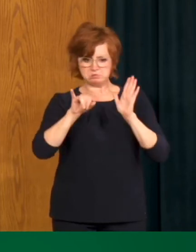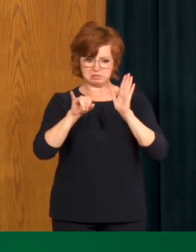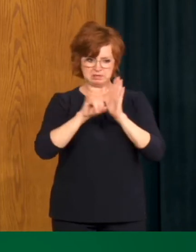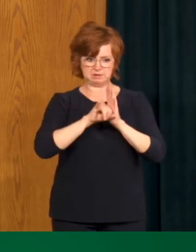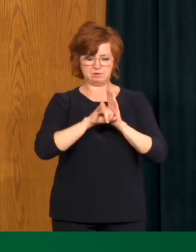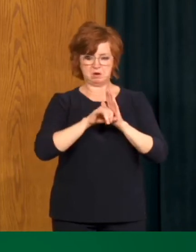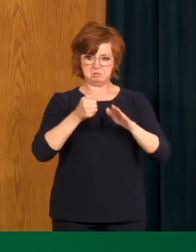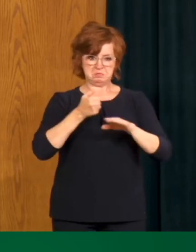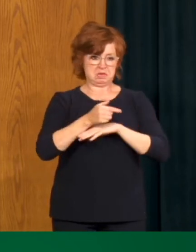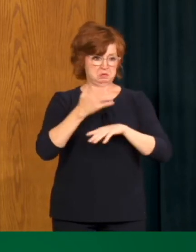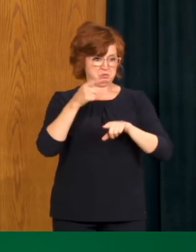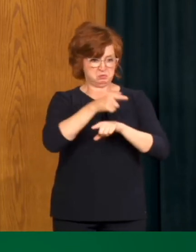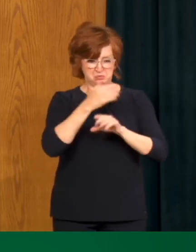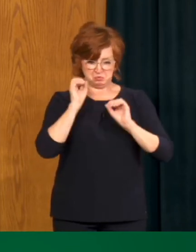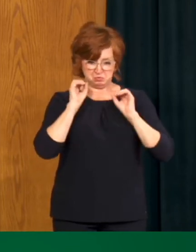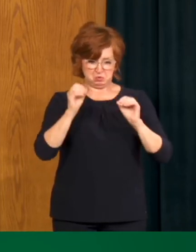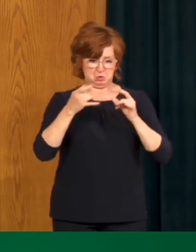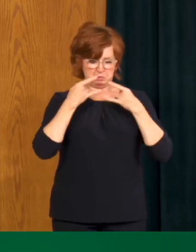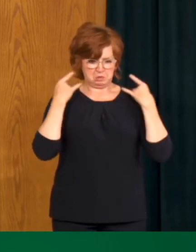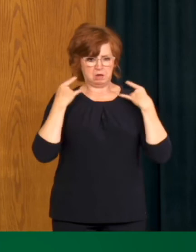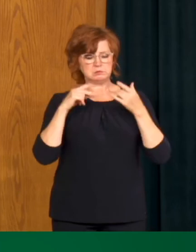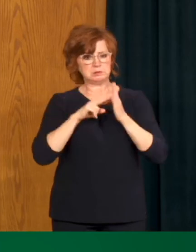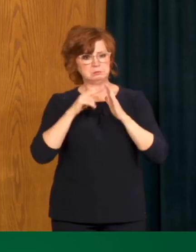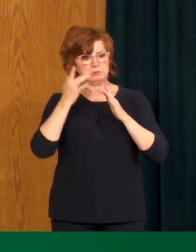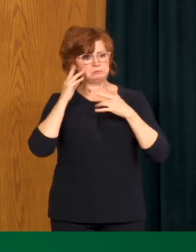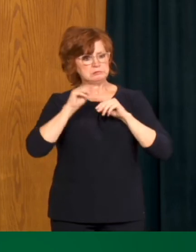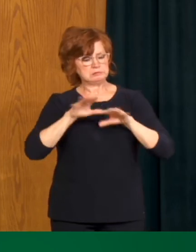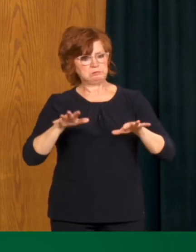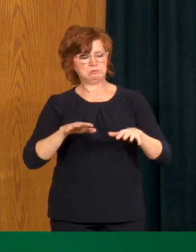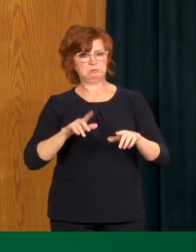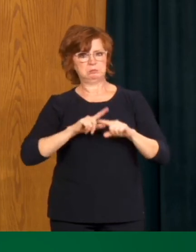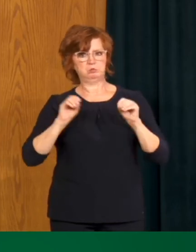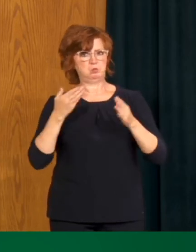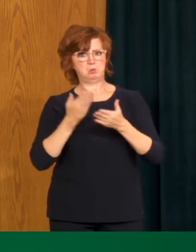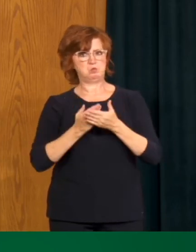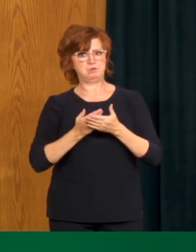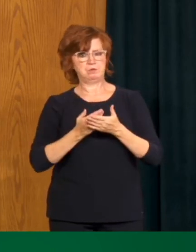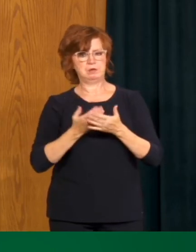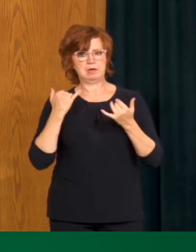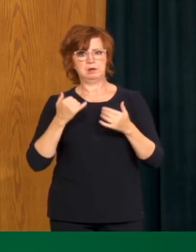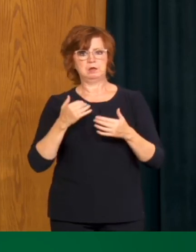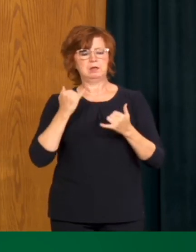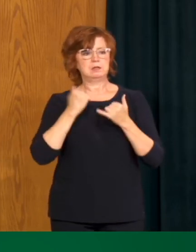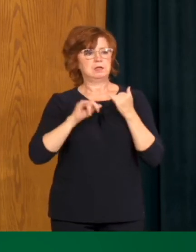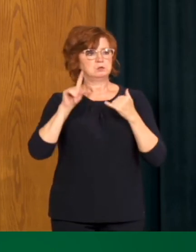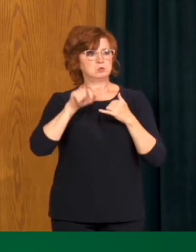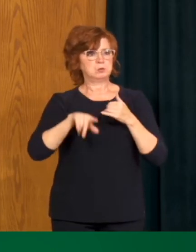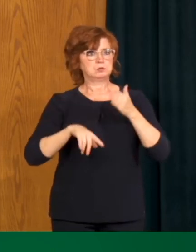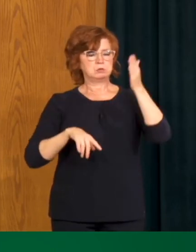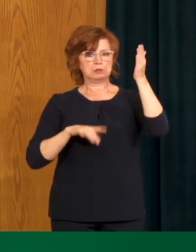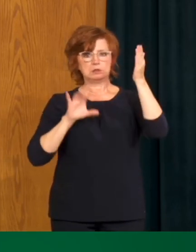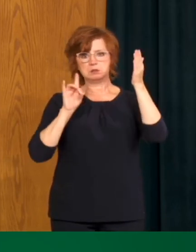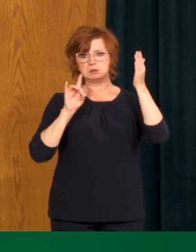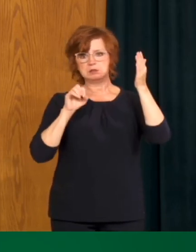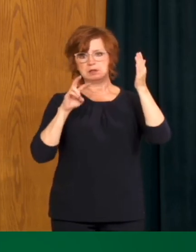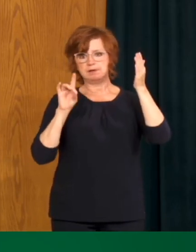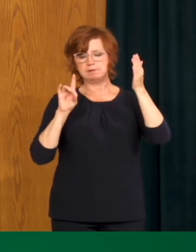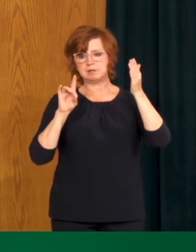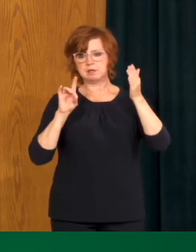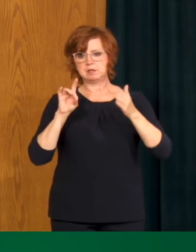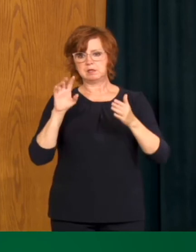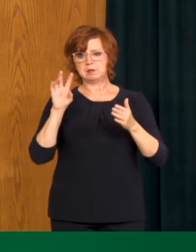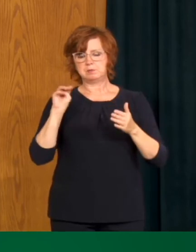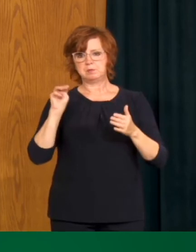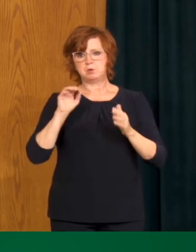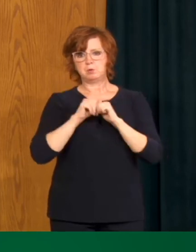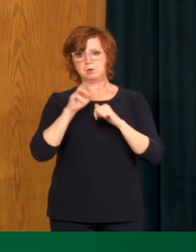that type of transmission. We'll take our last question on the phone. We have David McIver with the Rosetown